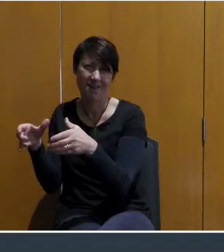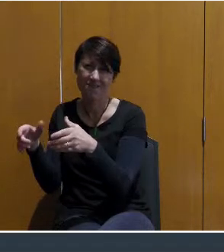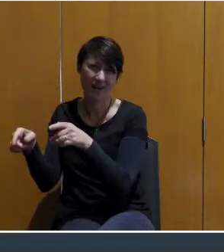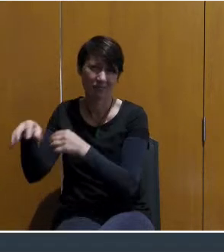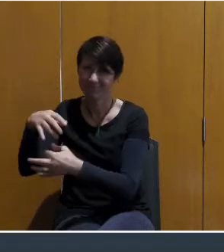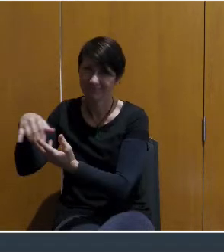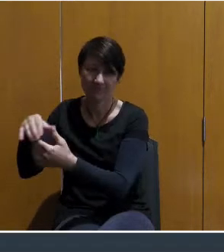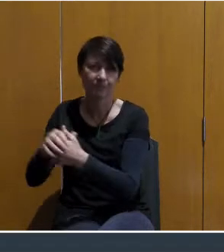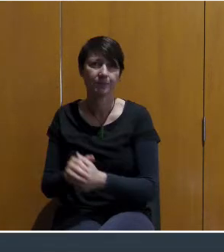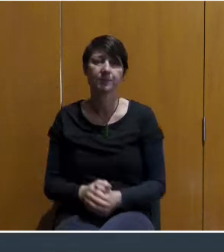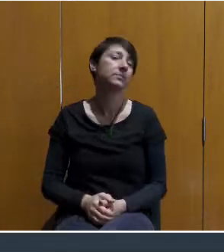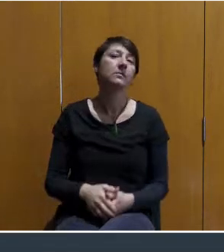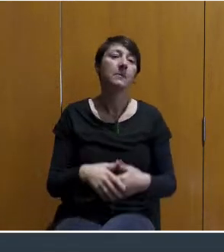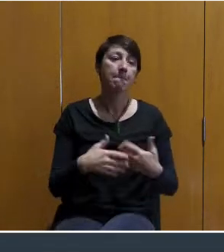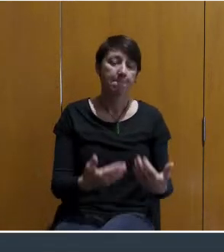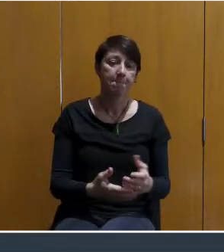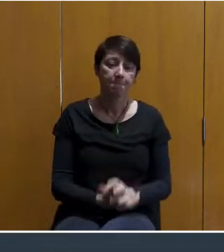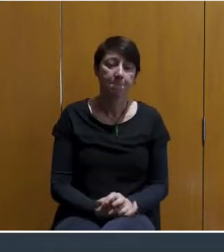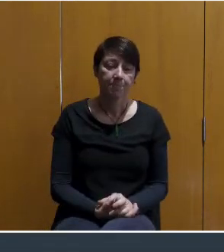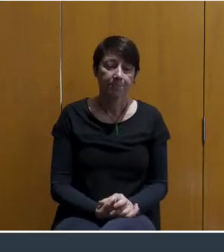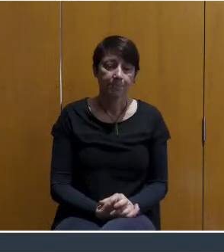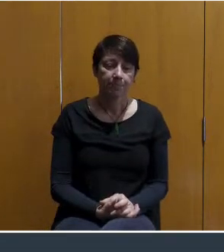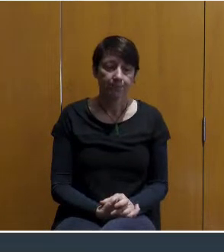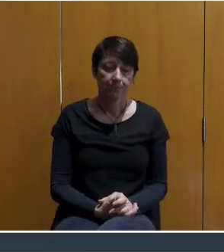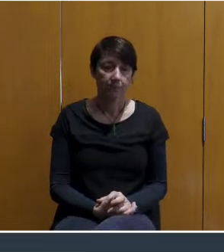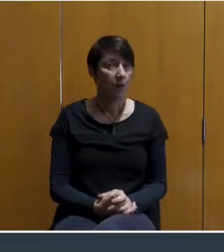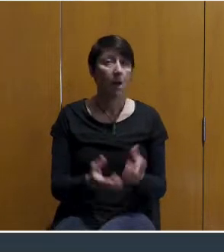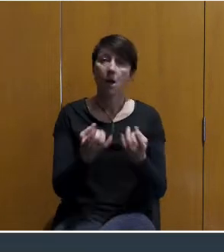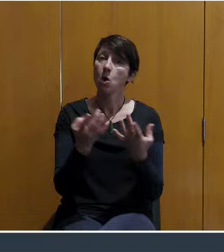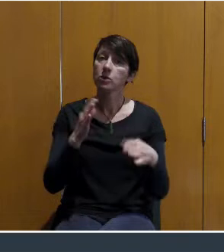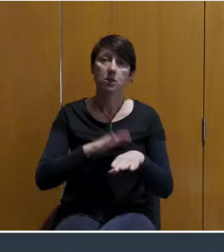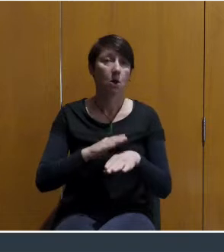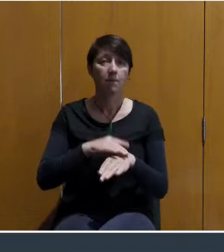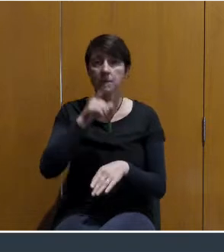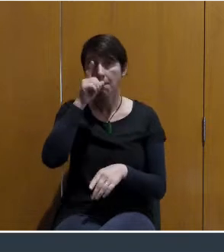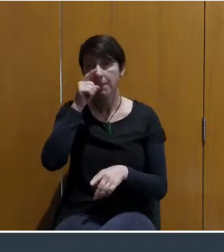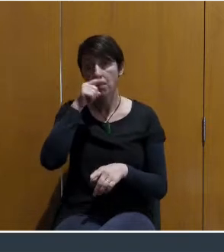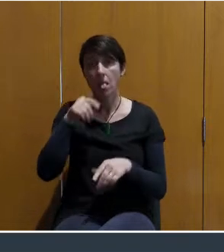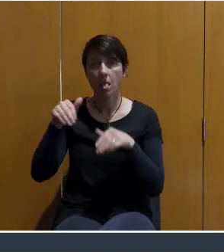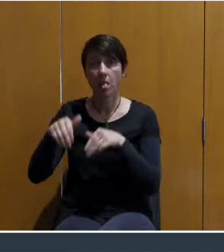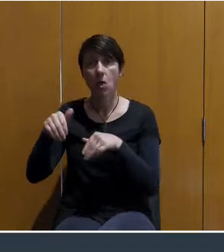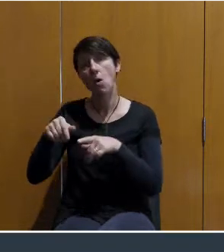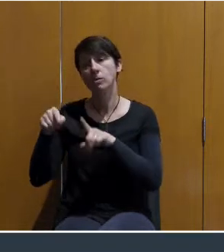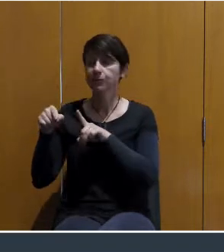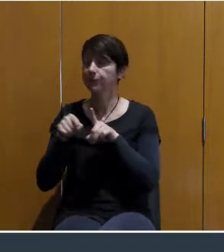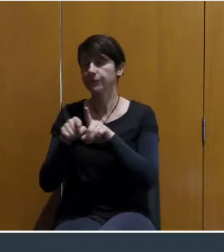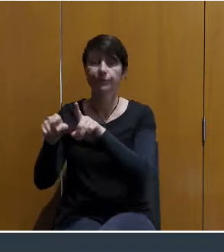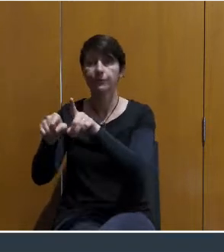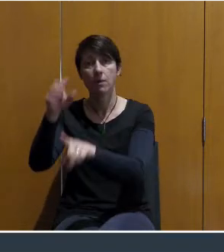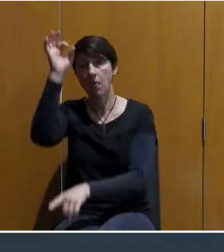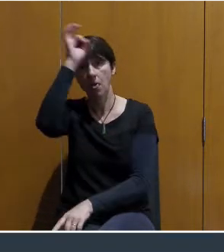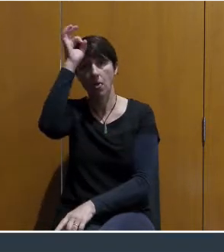and many ones where people were not aware. Now, the first one I'm going to talk about is that